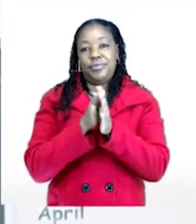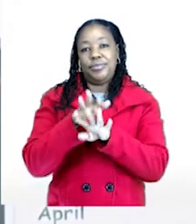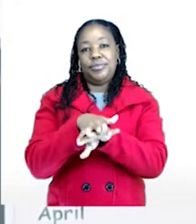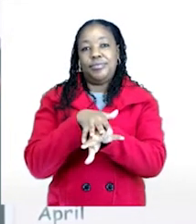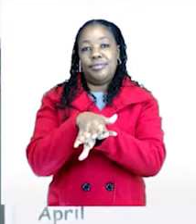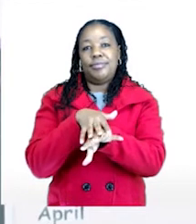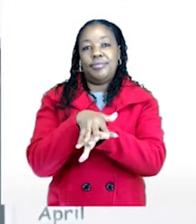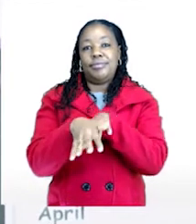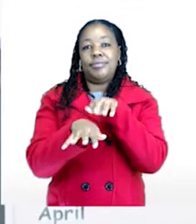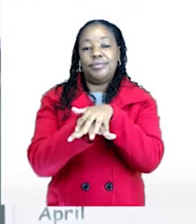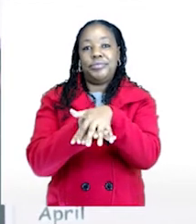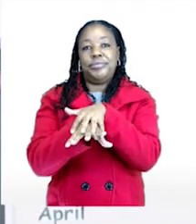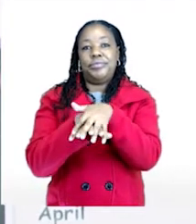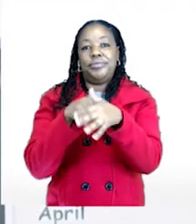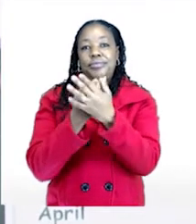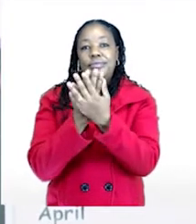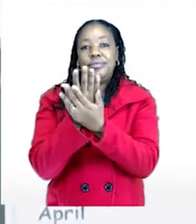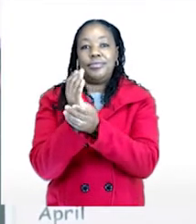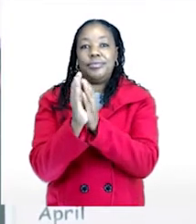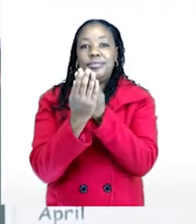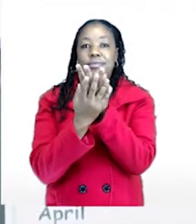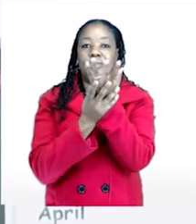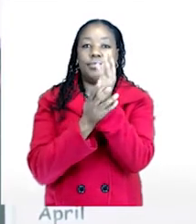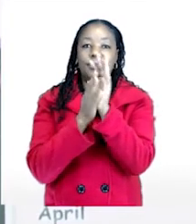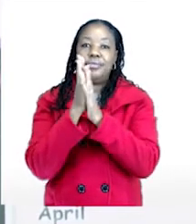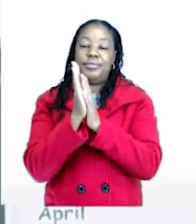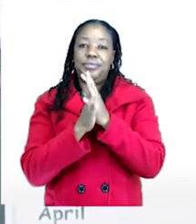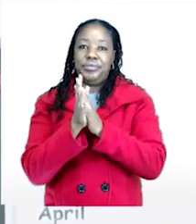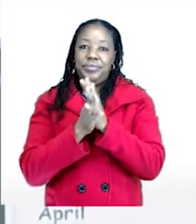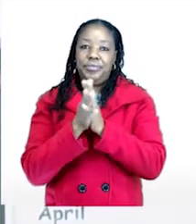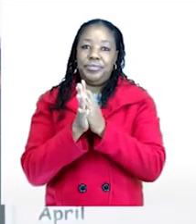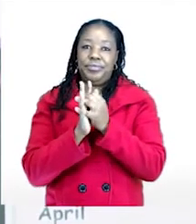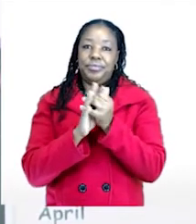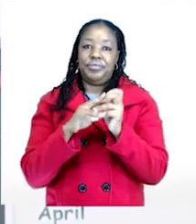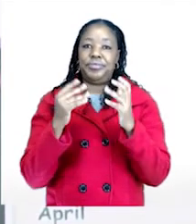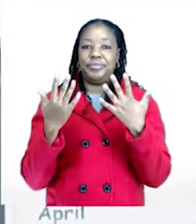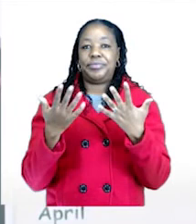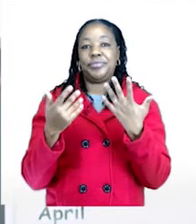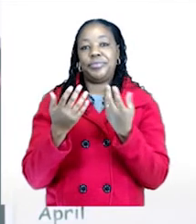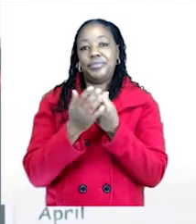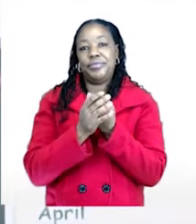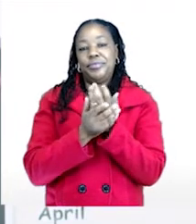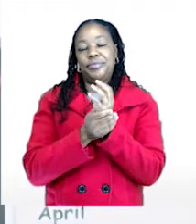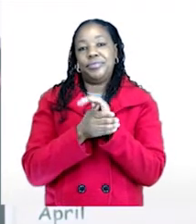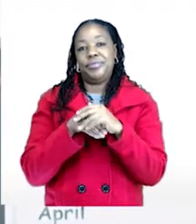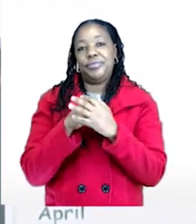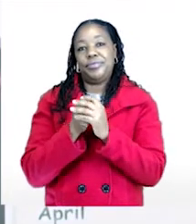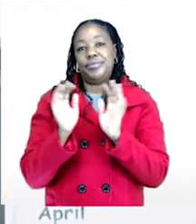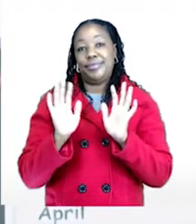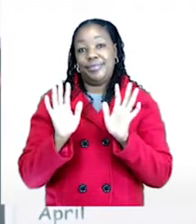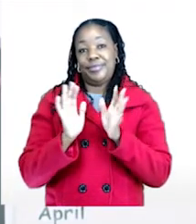hands back inside and forth. Now your hands and mine are clean. We have